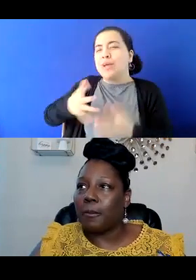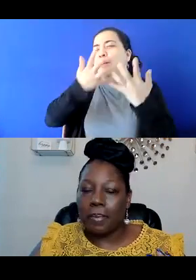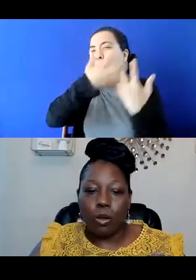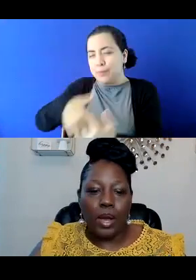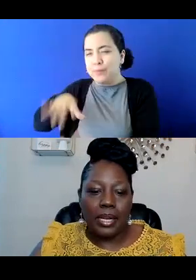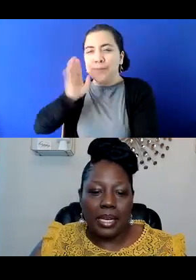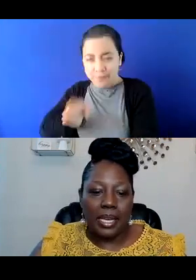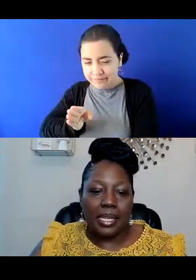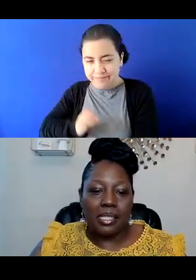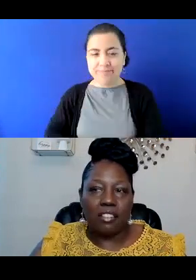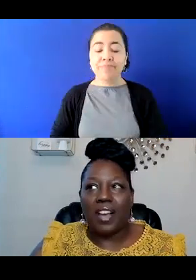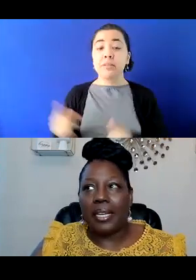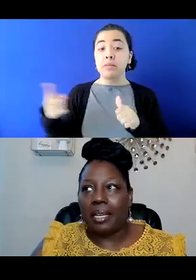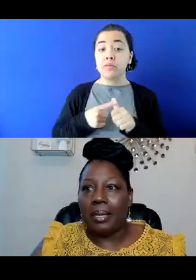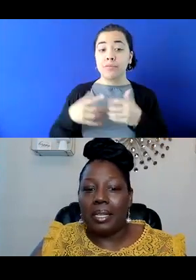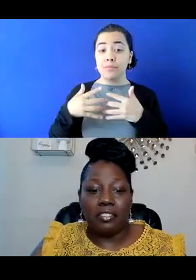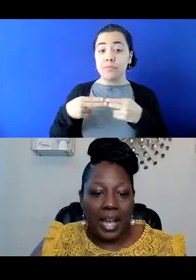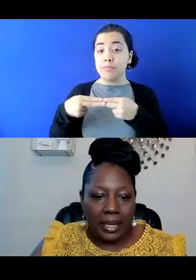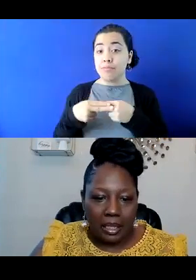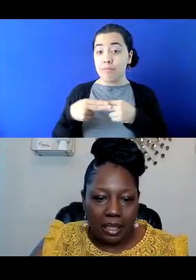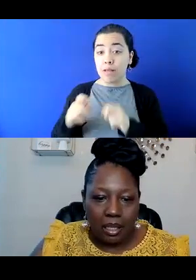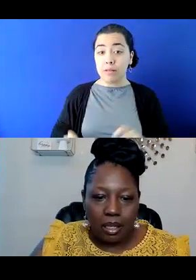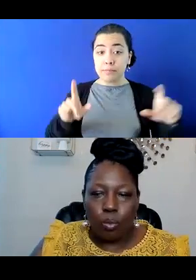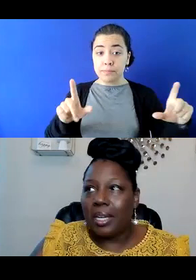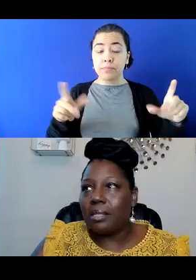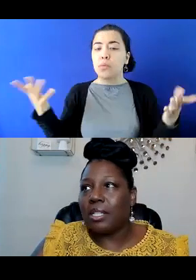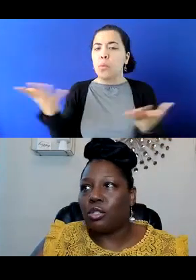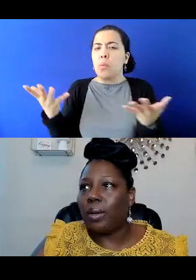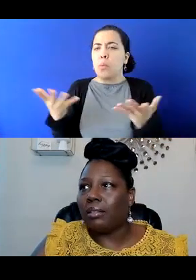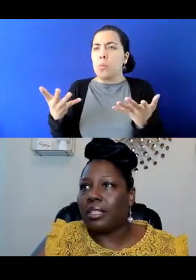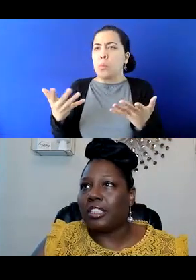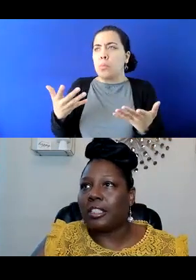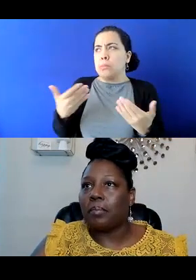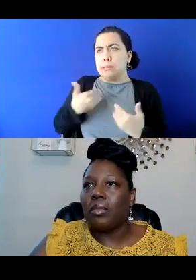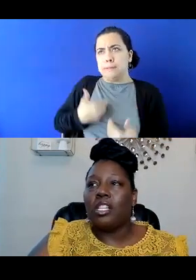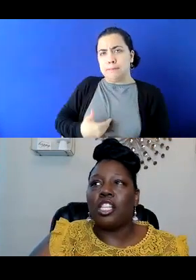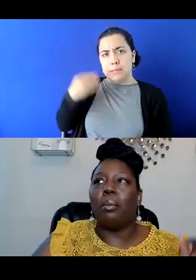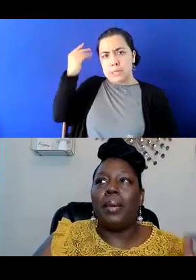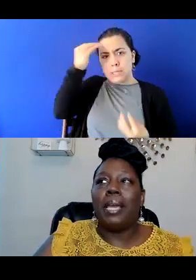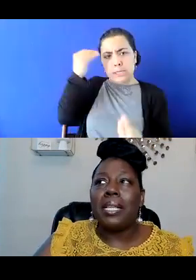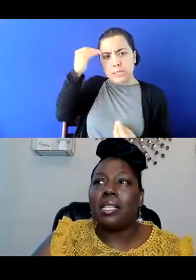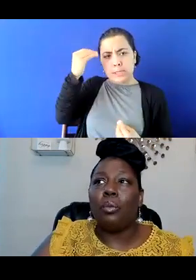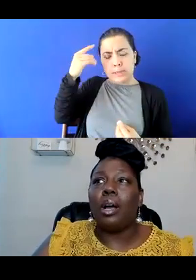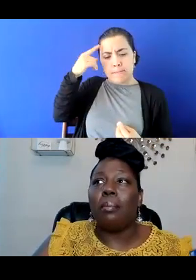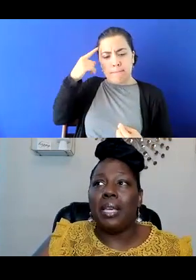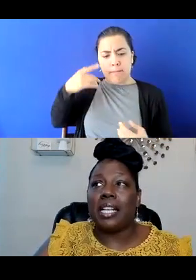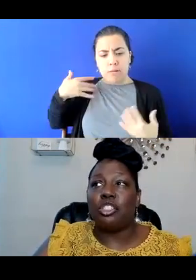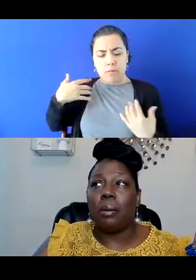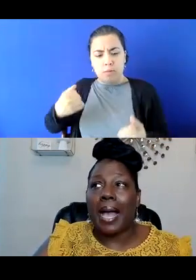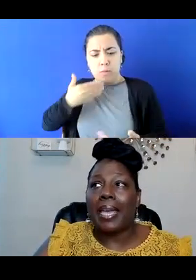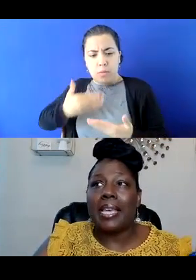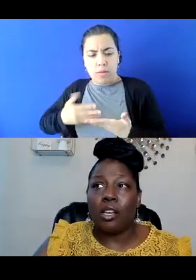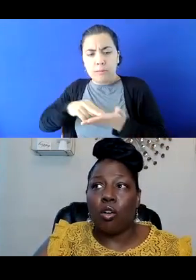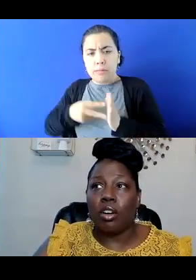about what is defining what is mental wellness. So being mentally well means that